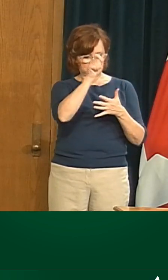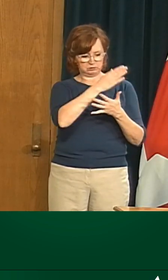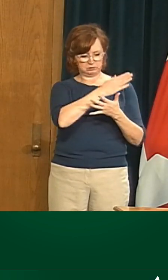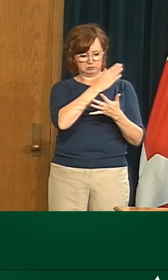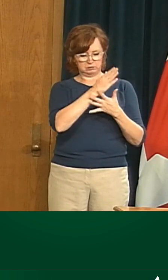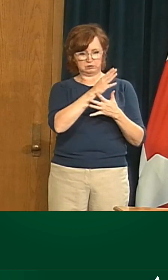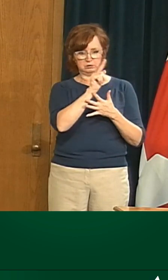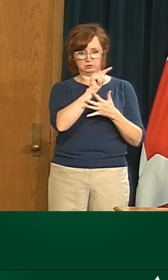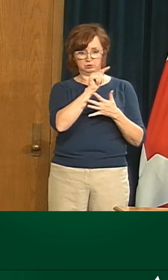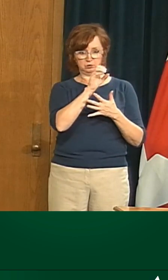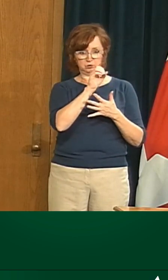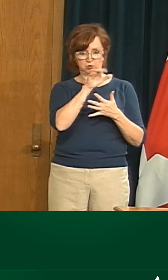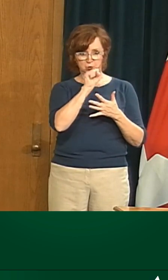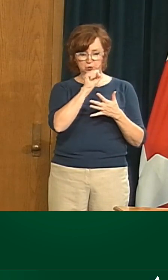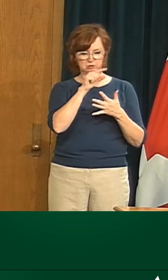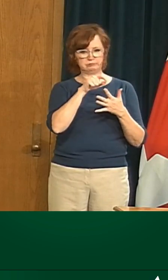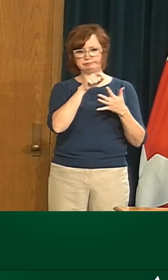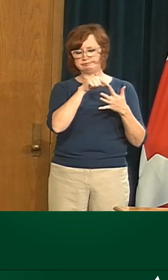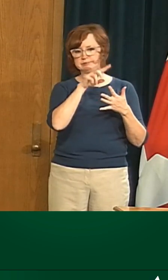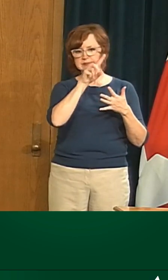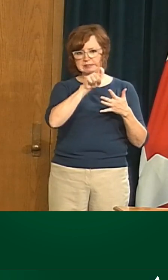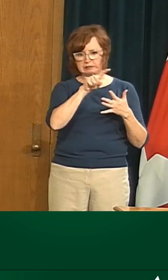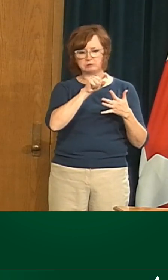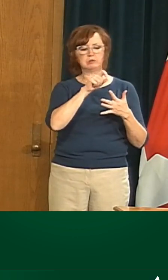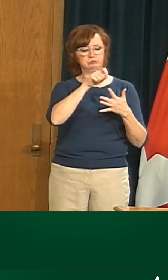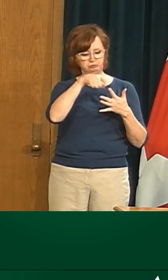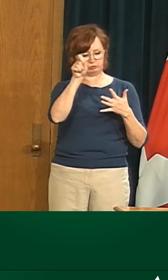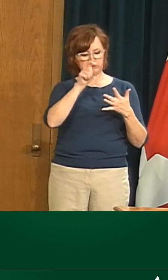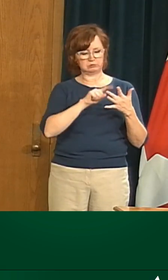the robust testing regime, the contact tracing, the